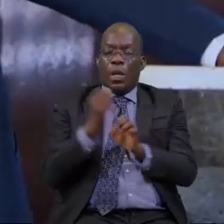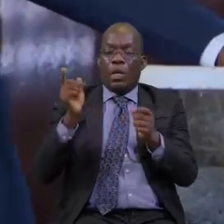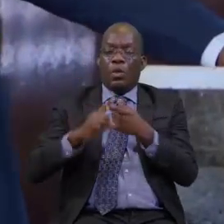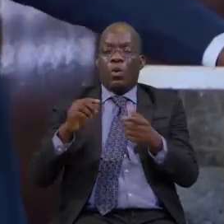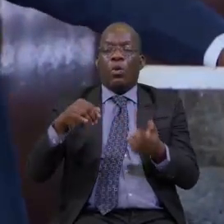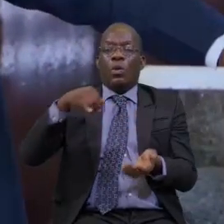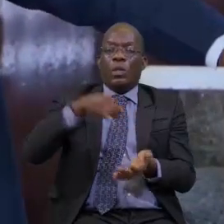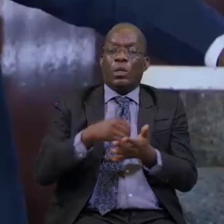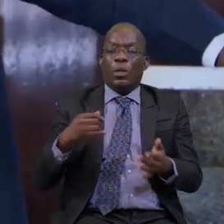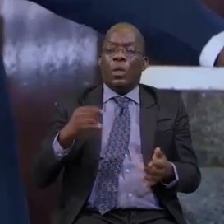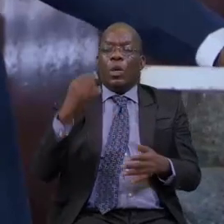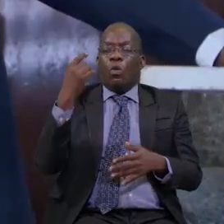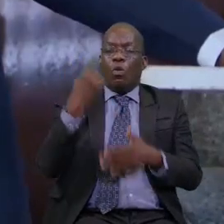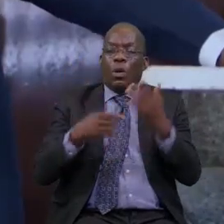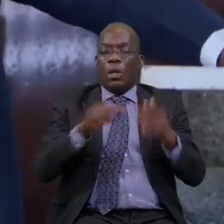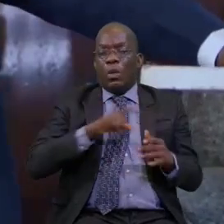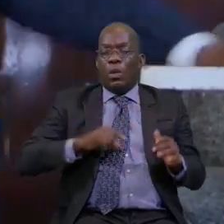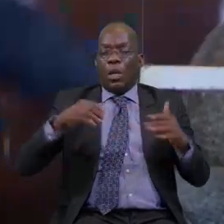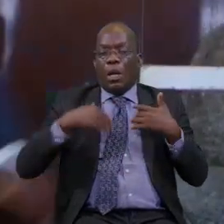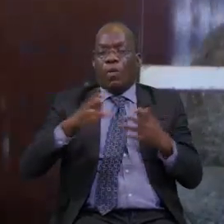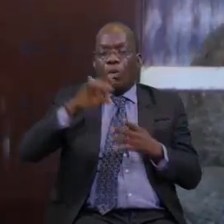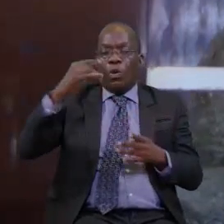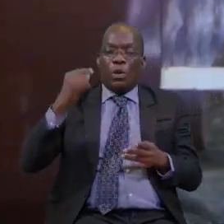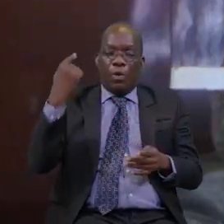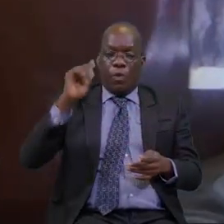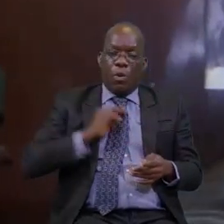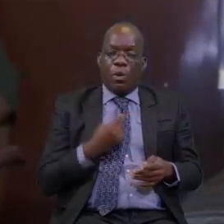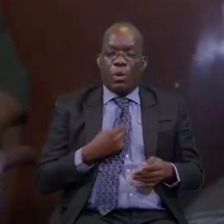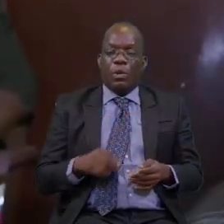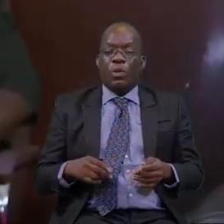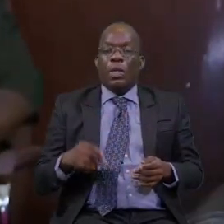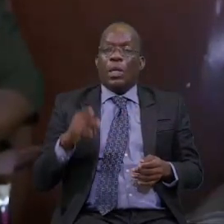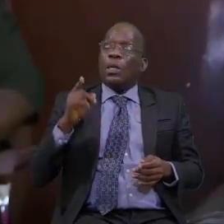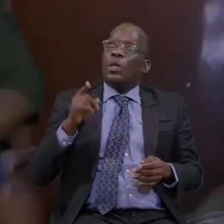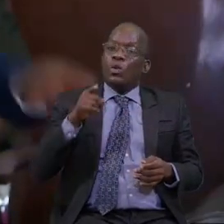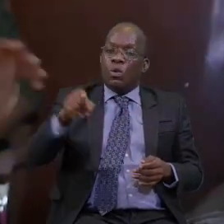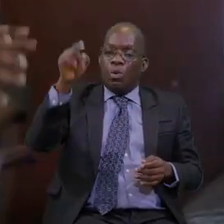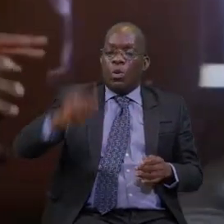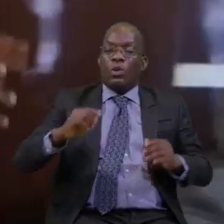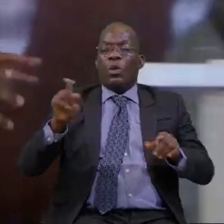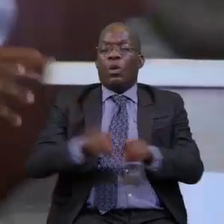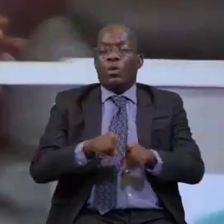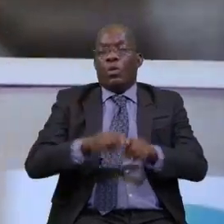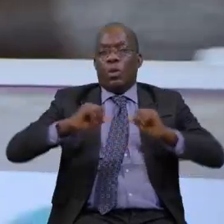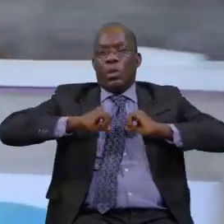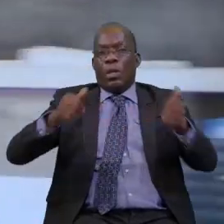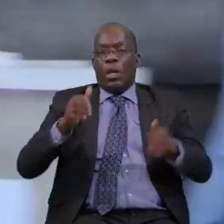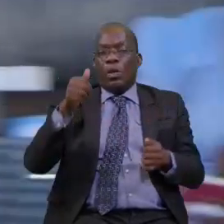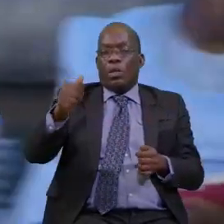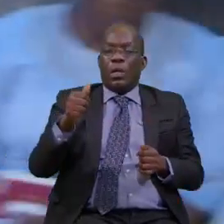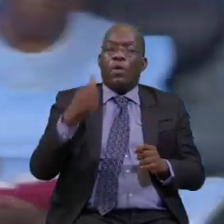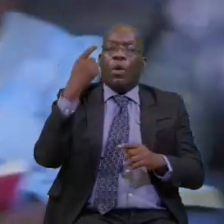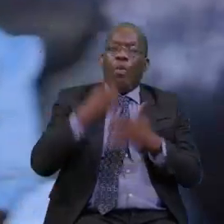for us. And then he said, you must also deny yourself. What does that mean? You deny